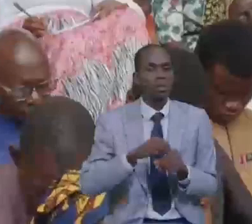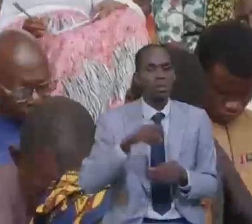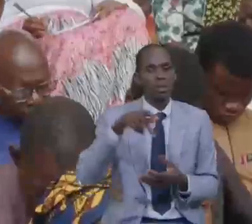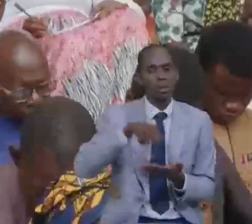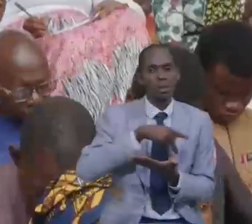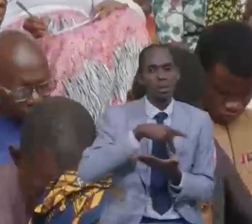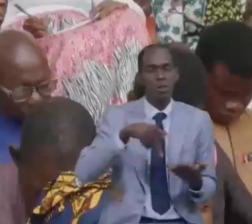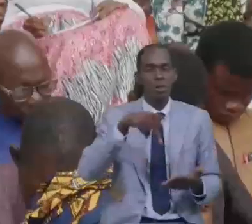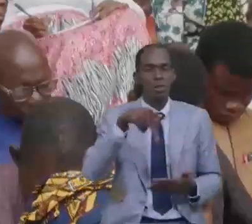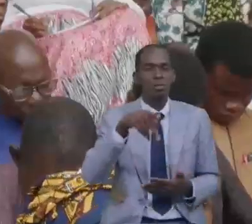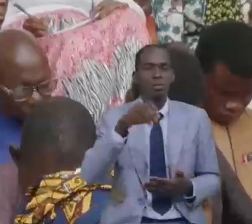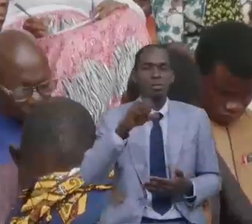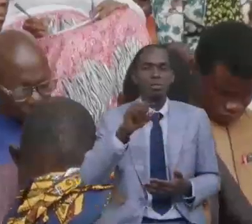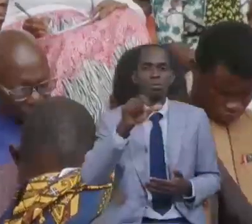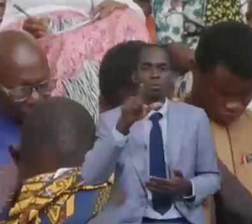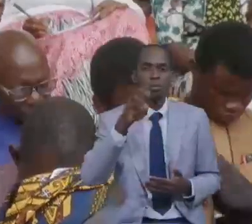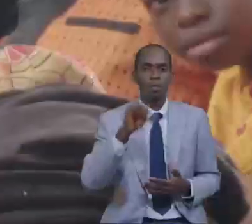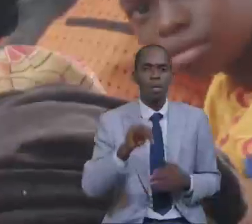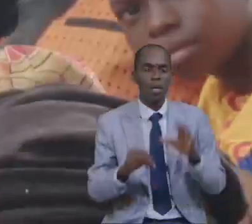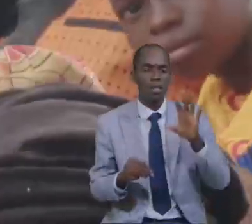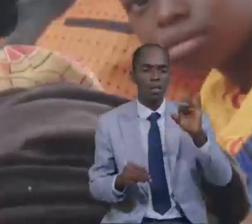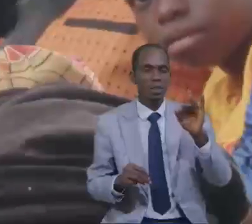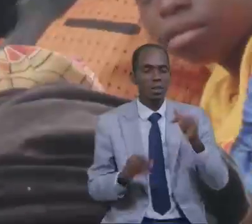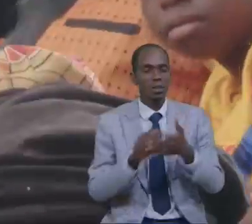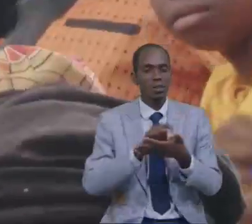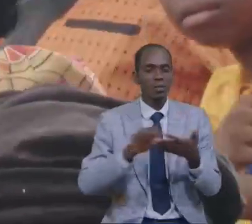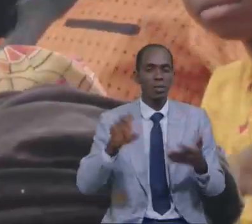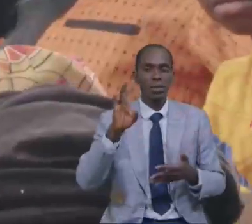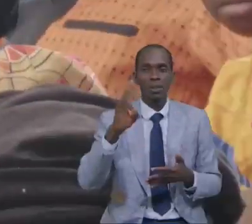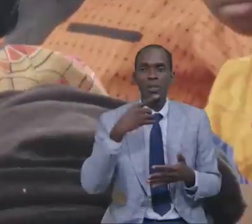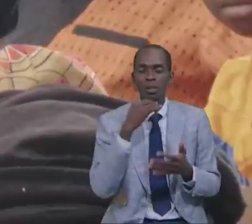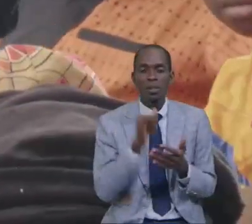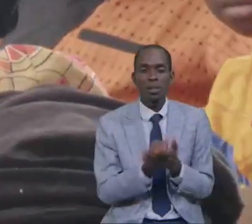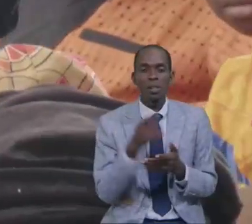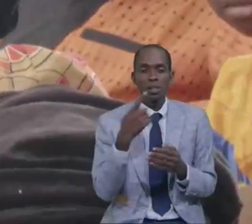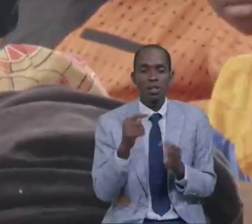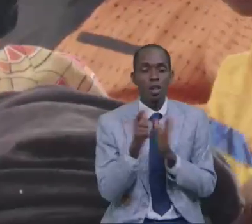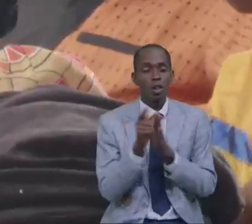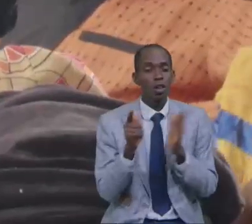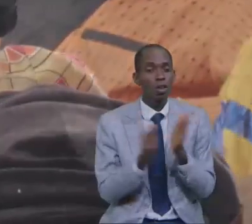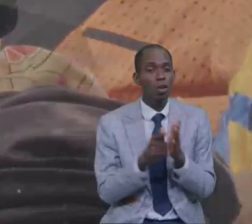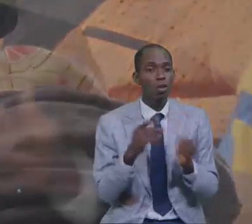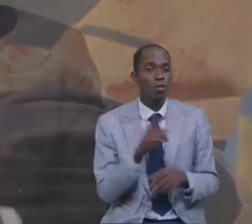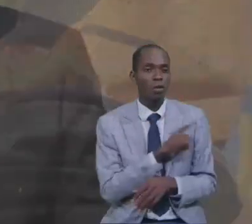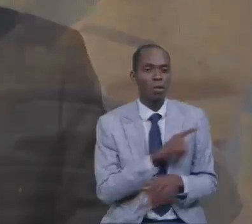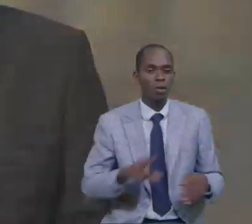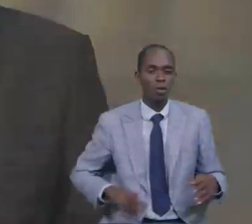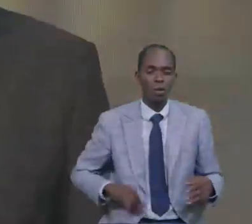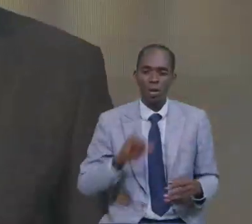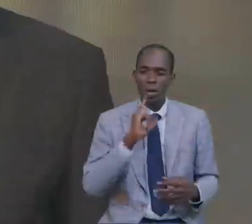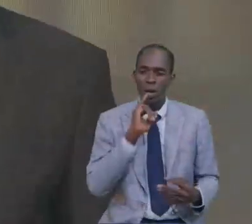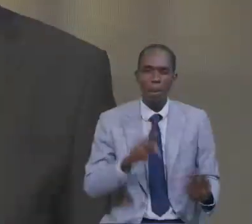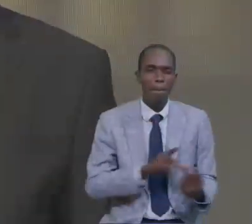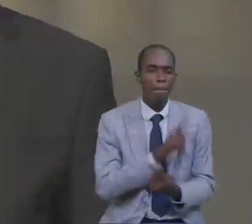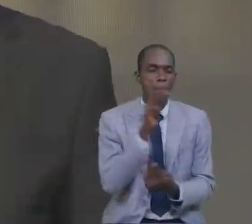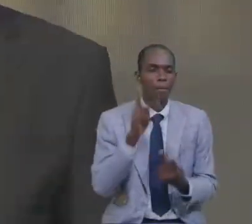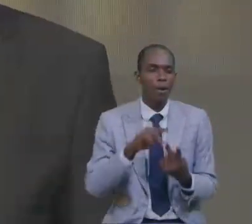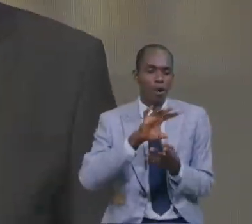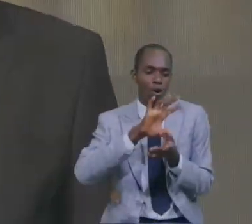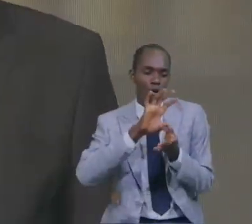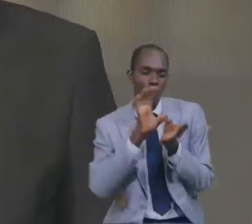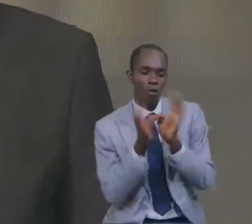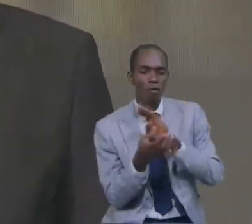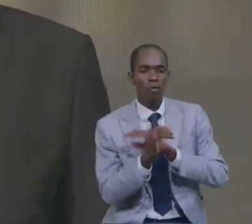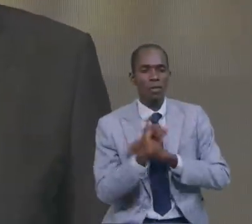perfect, converting the soul. And the testimony of the Lord is sure, making